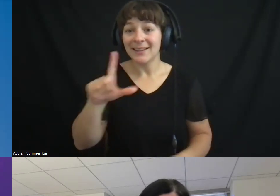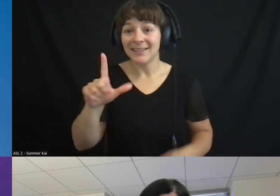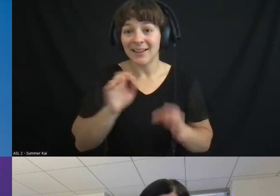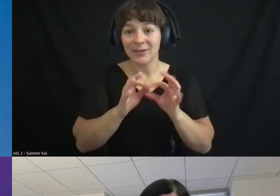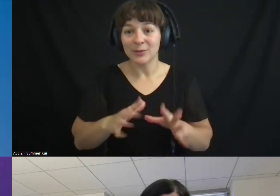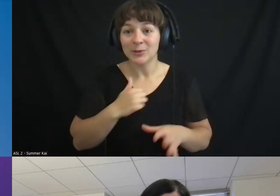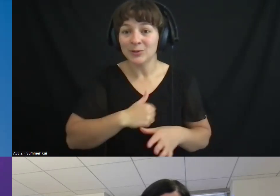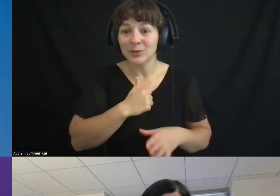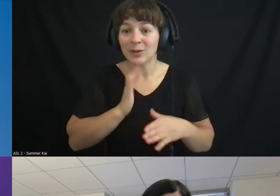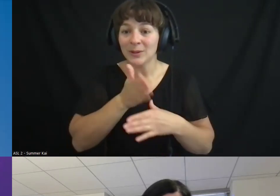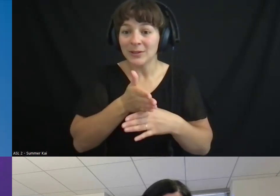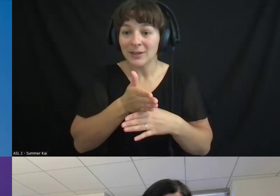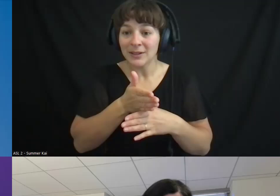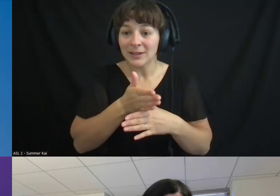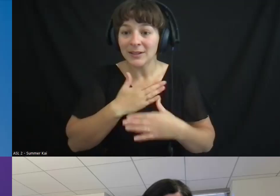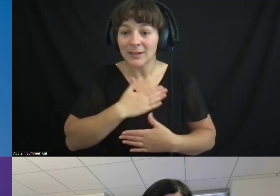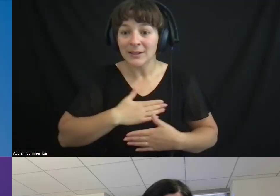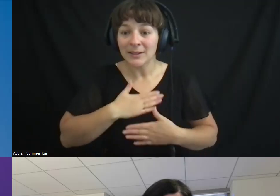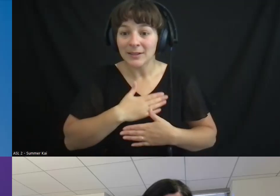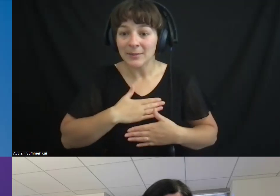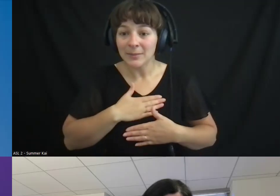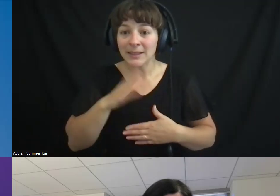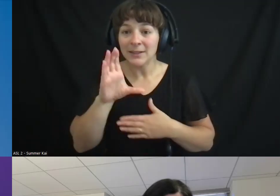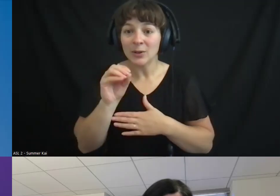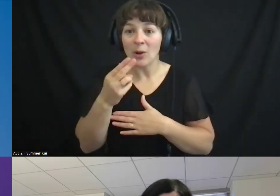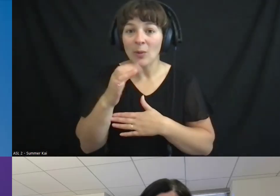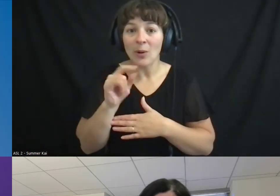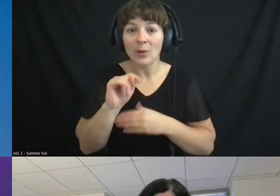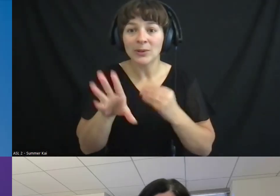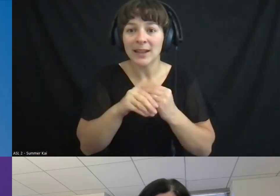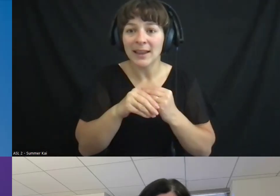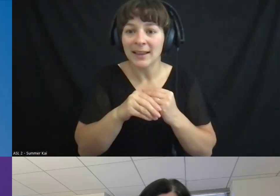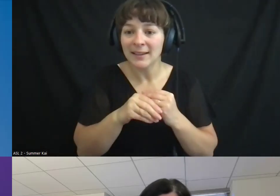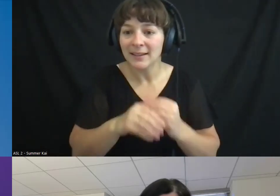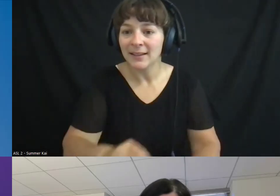ASL interpreter. Could you please co-host me again?